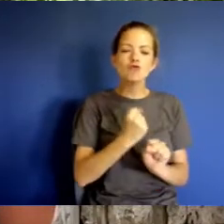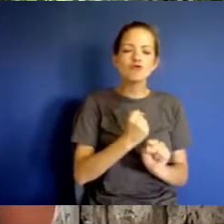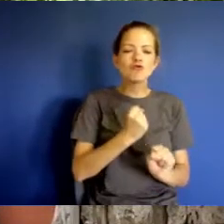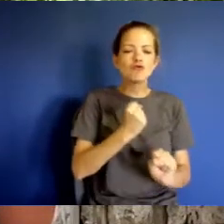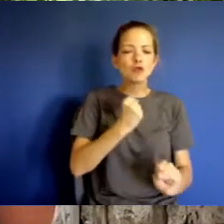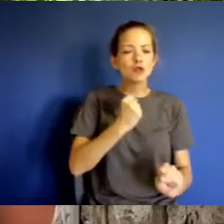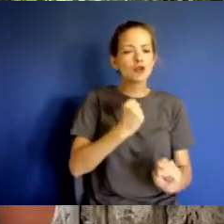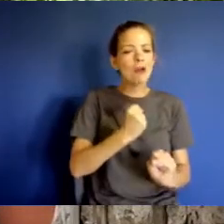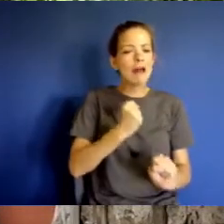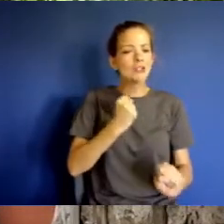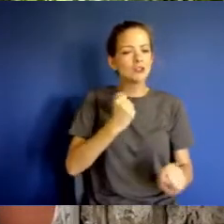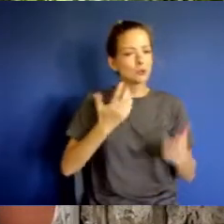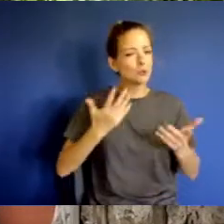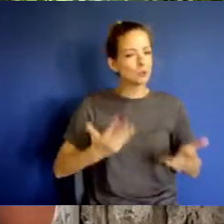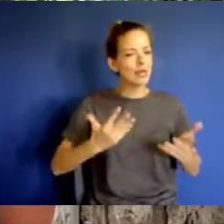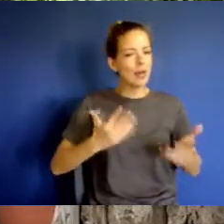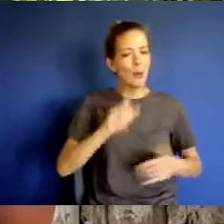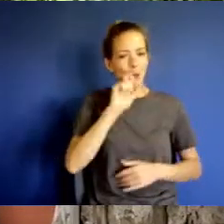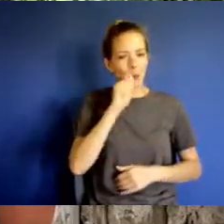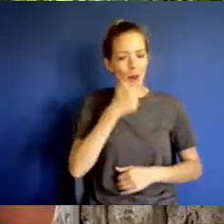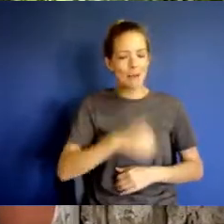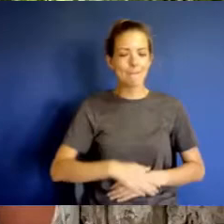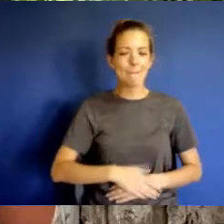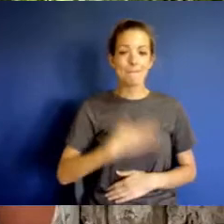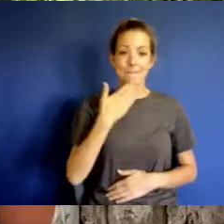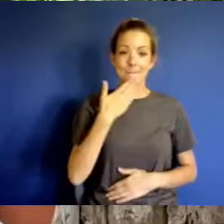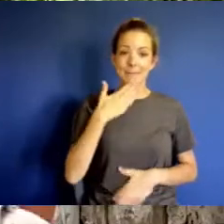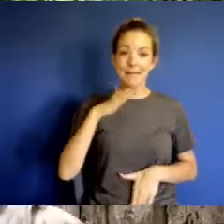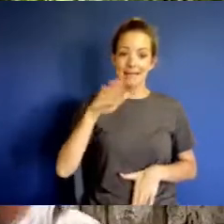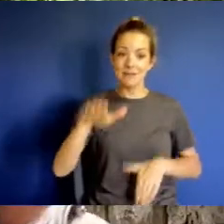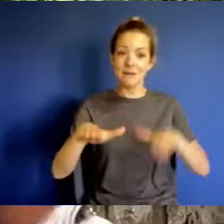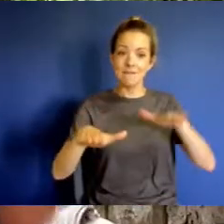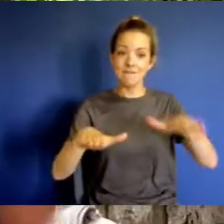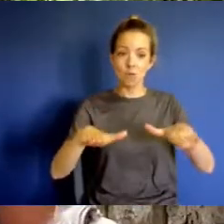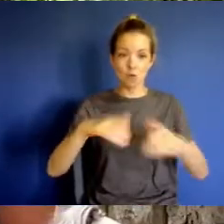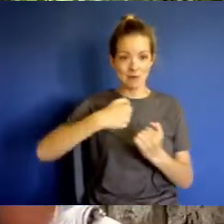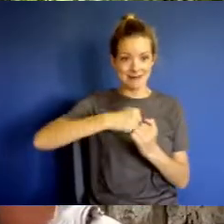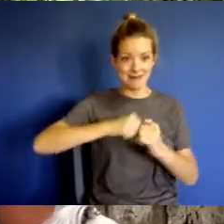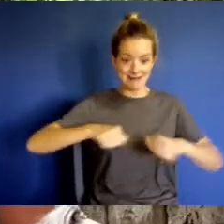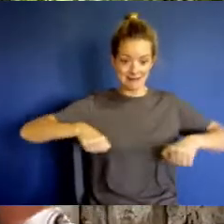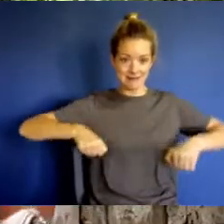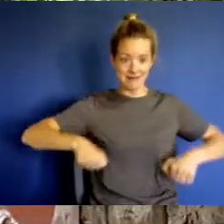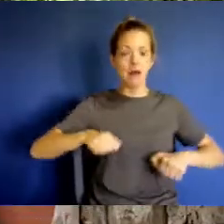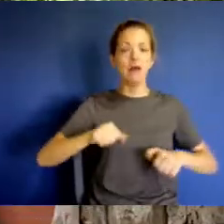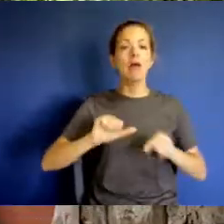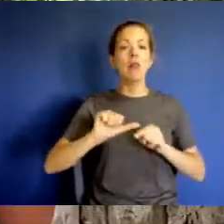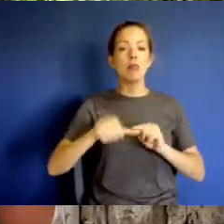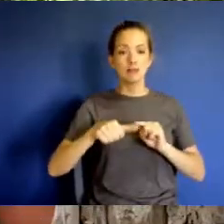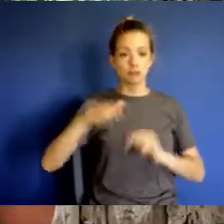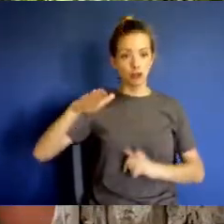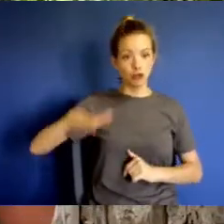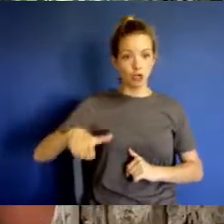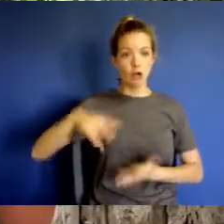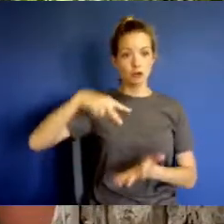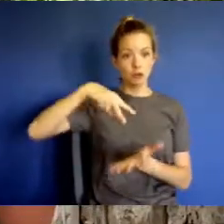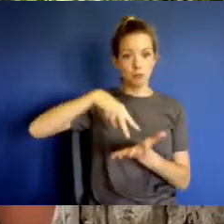slow, stretchy session. So come onto all fours and then come down to child's pose.